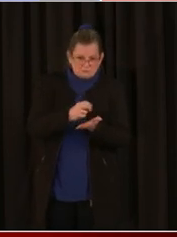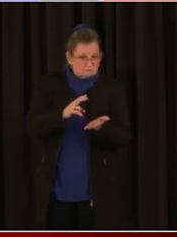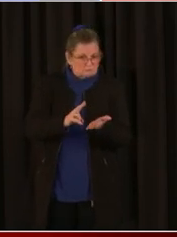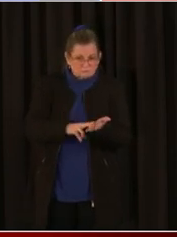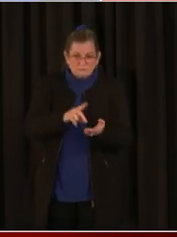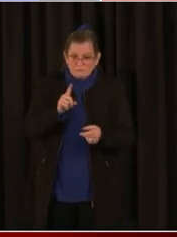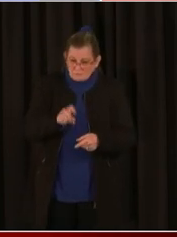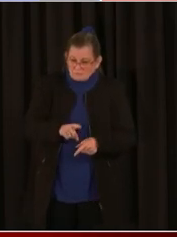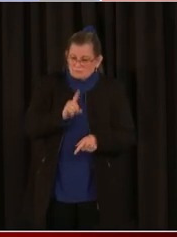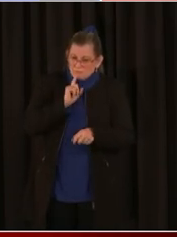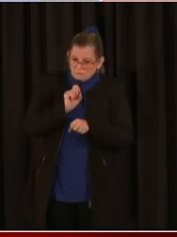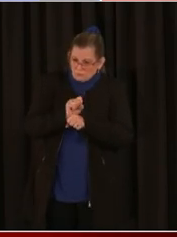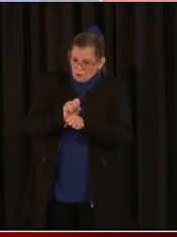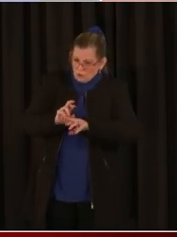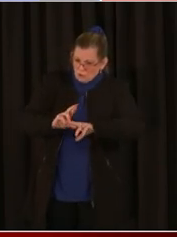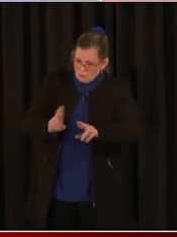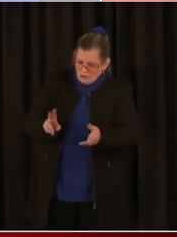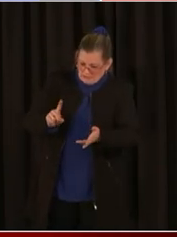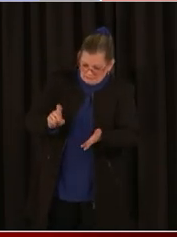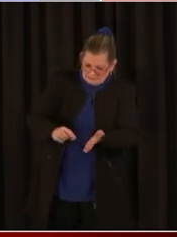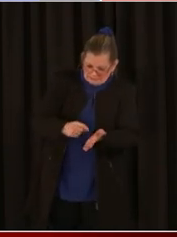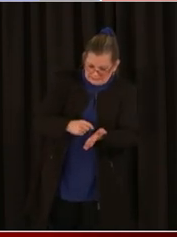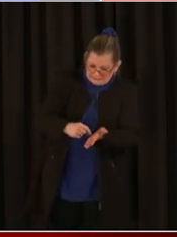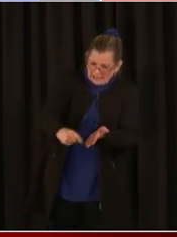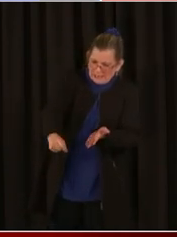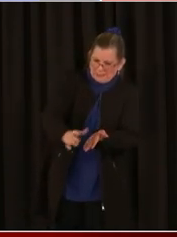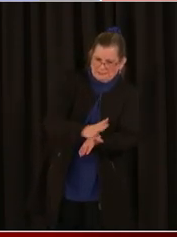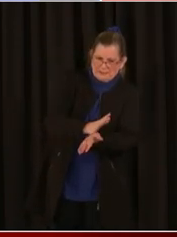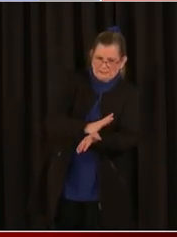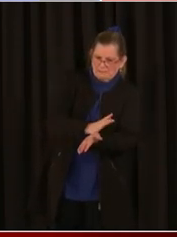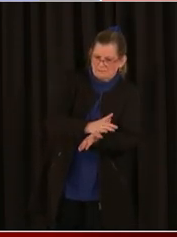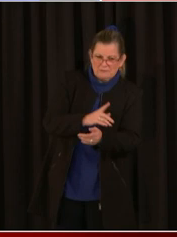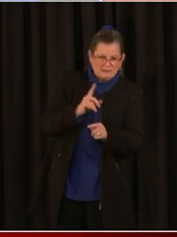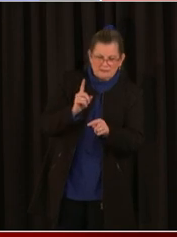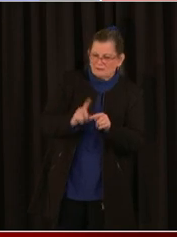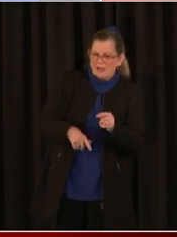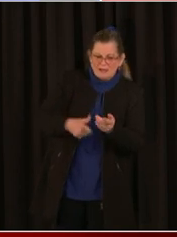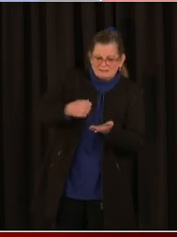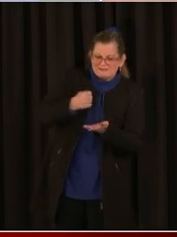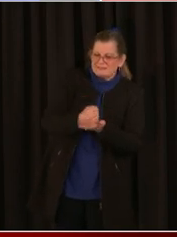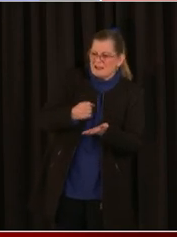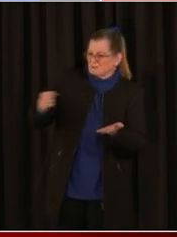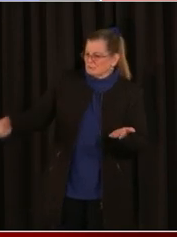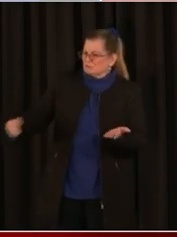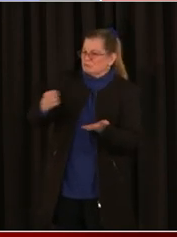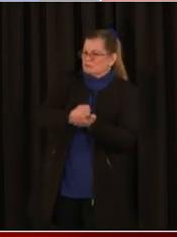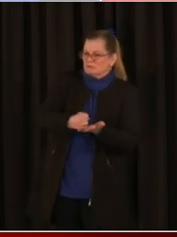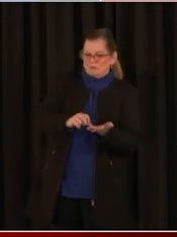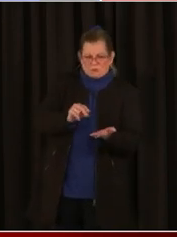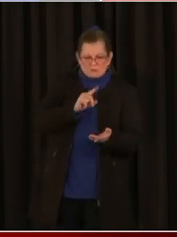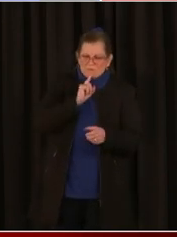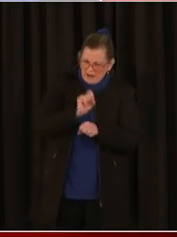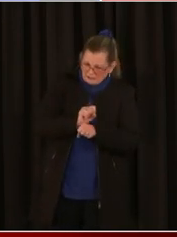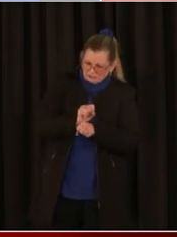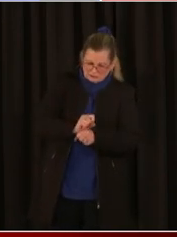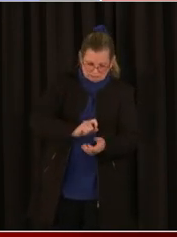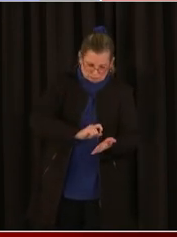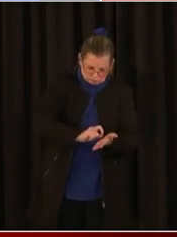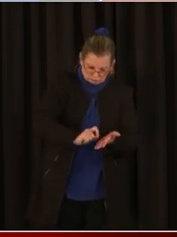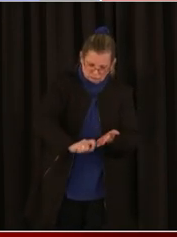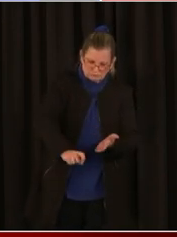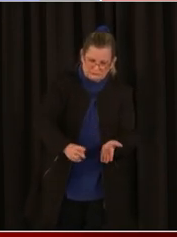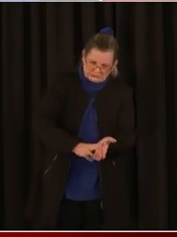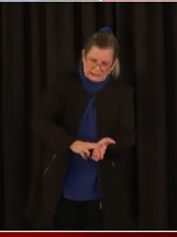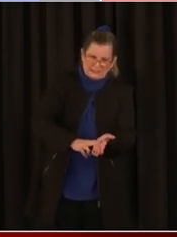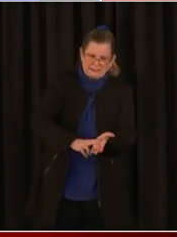then we deliver it in person. And we are unable to get through the fences. So we have been trying to find a way to deliver